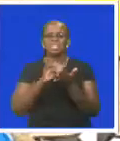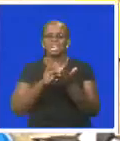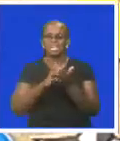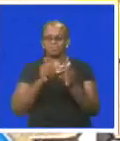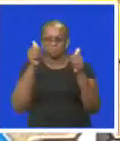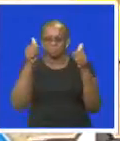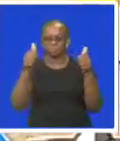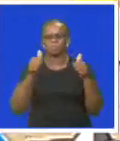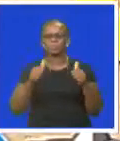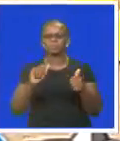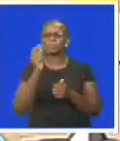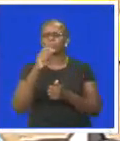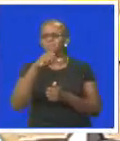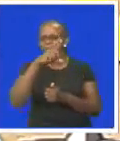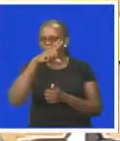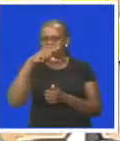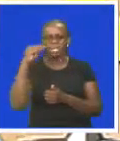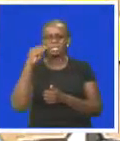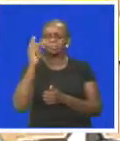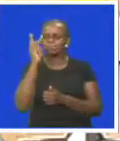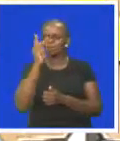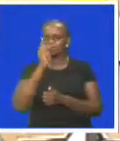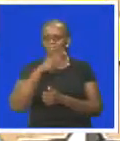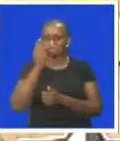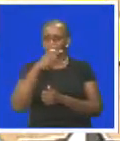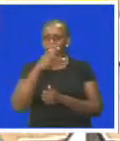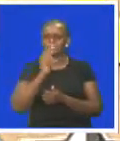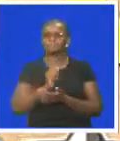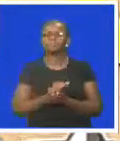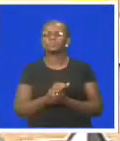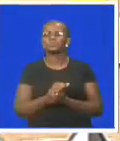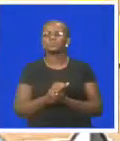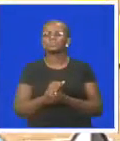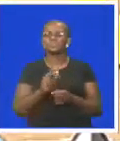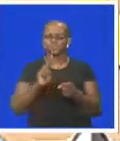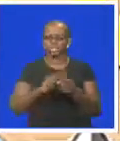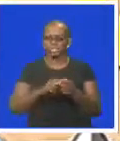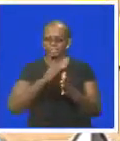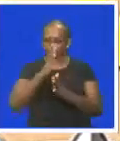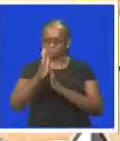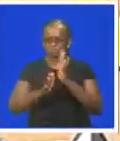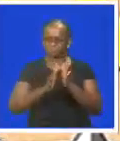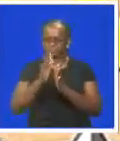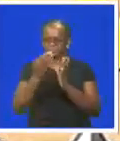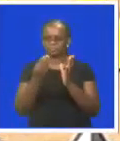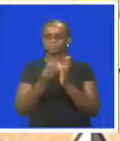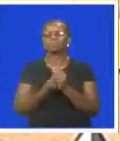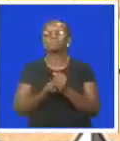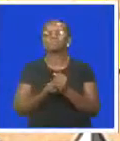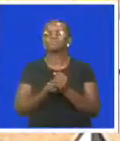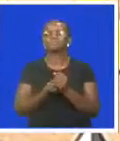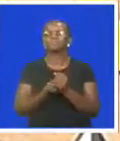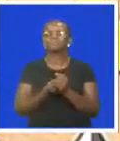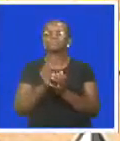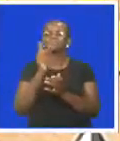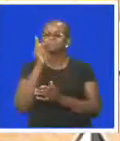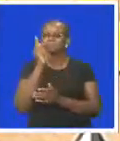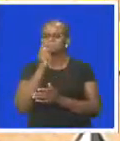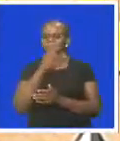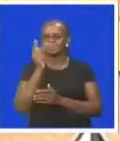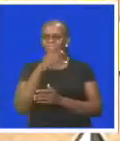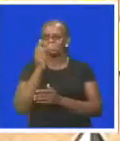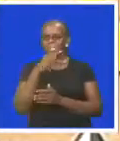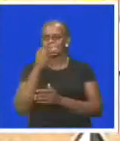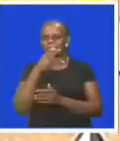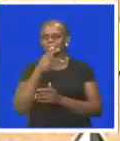this card which tells us that today is Friday. Let us read together. Today is Friday. So